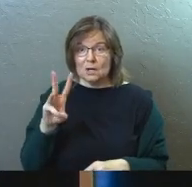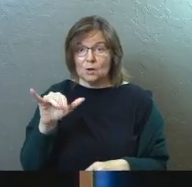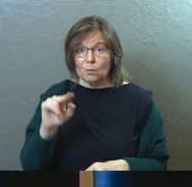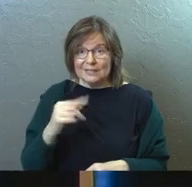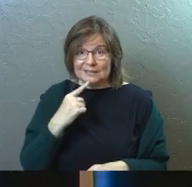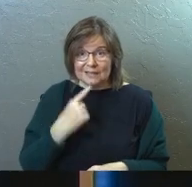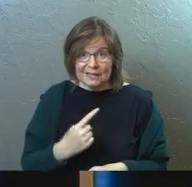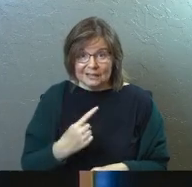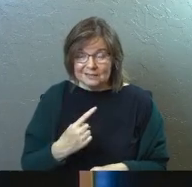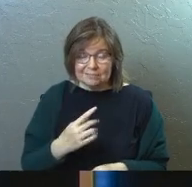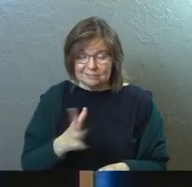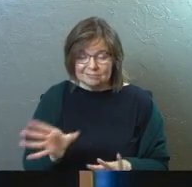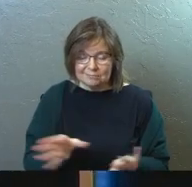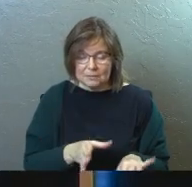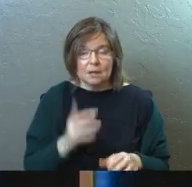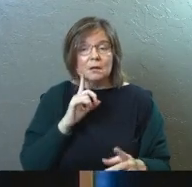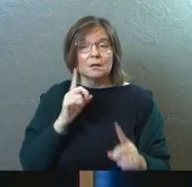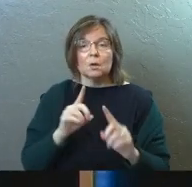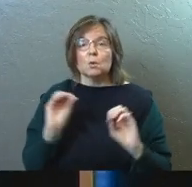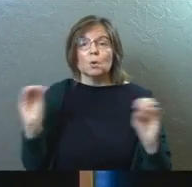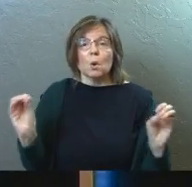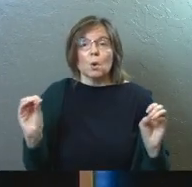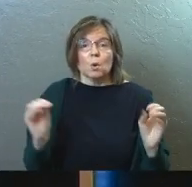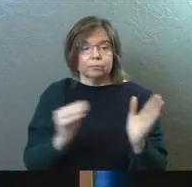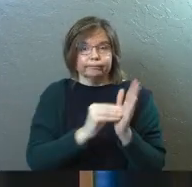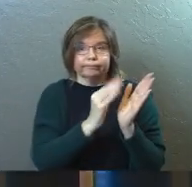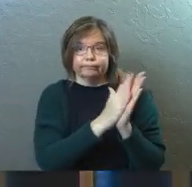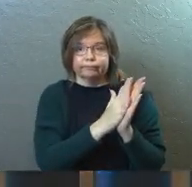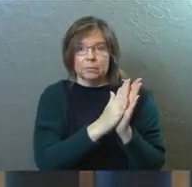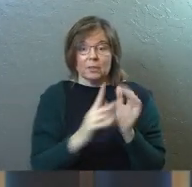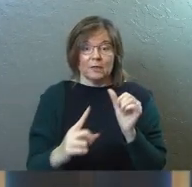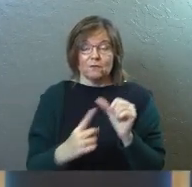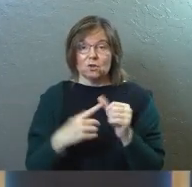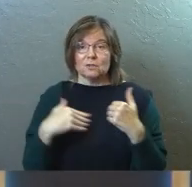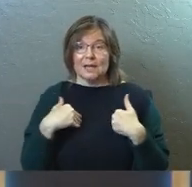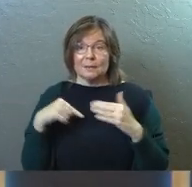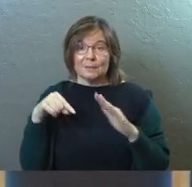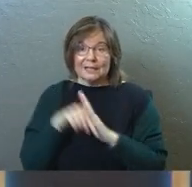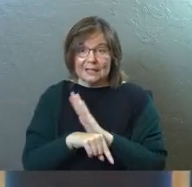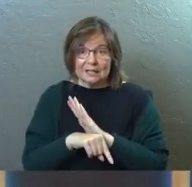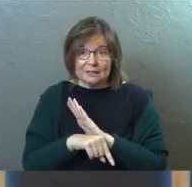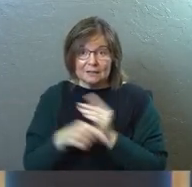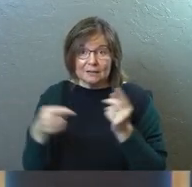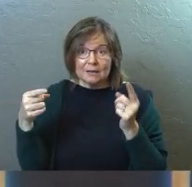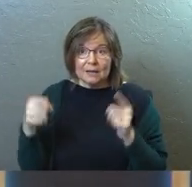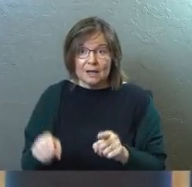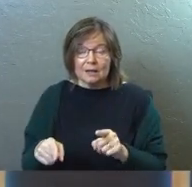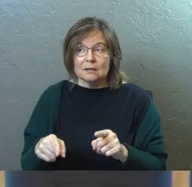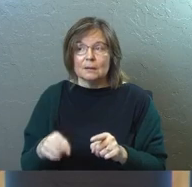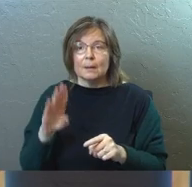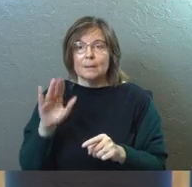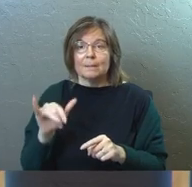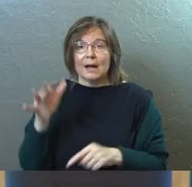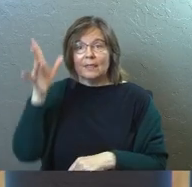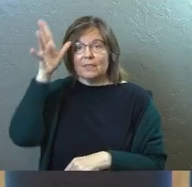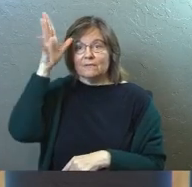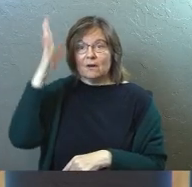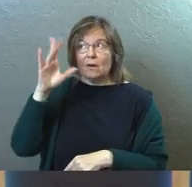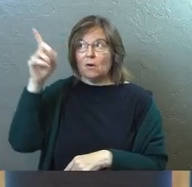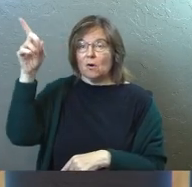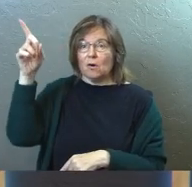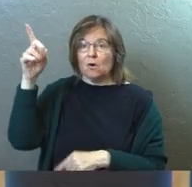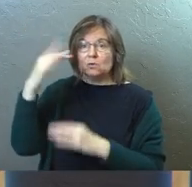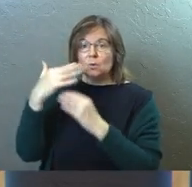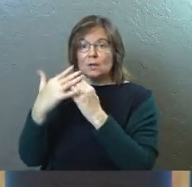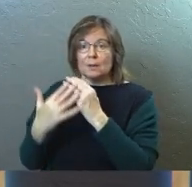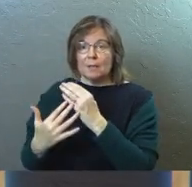says? Up to that point, we got no record of that. The first animals that were killed by the Father. So